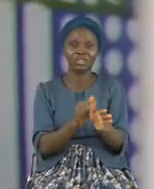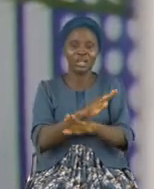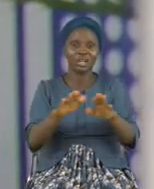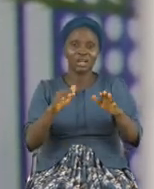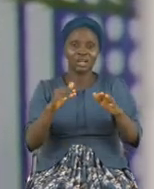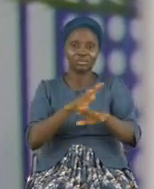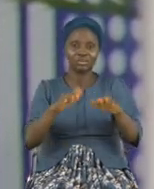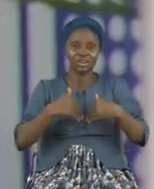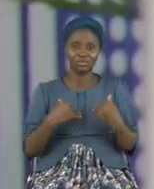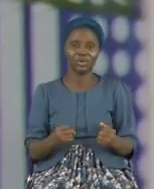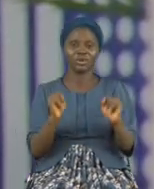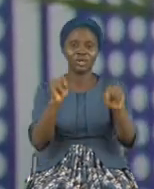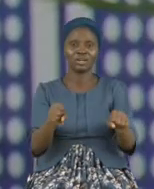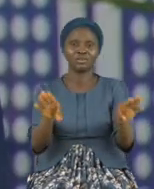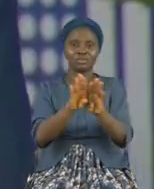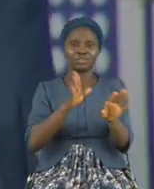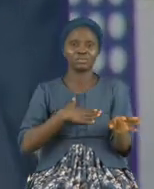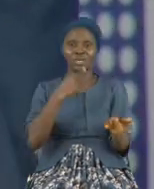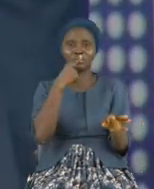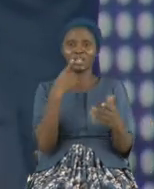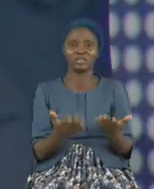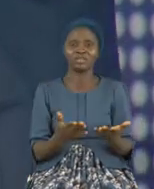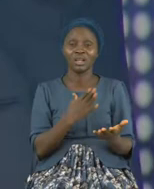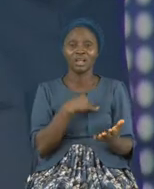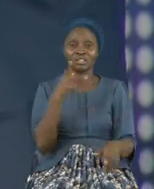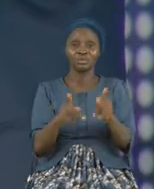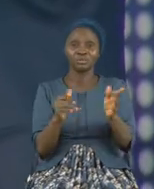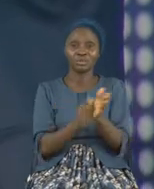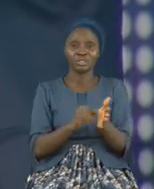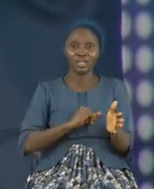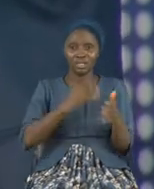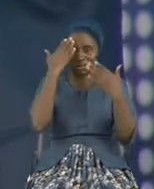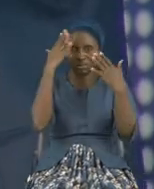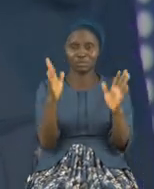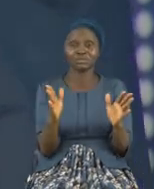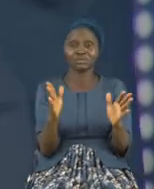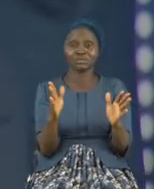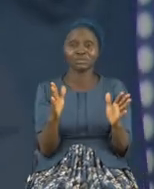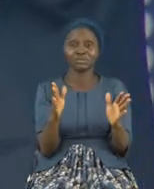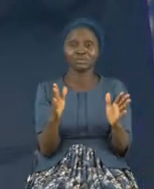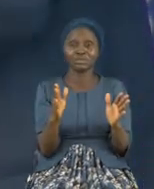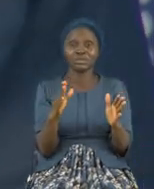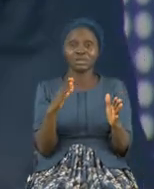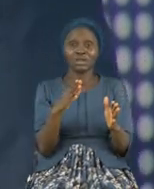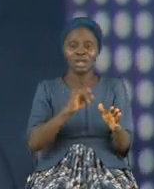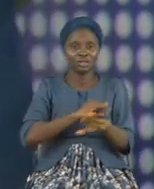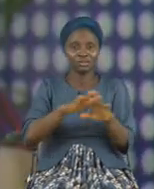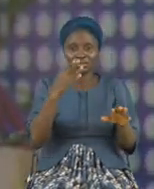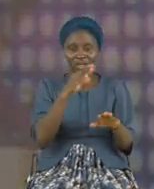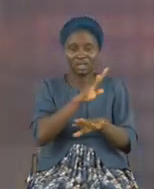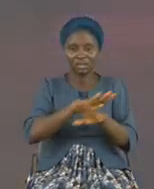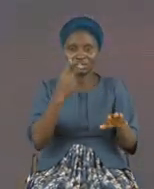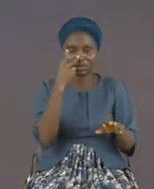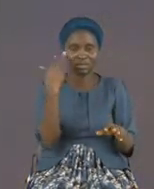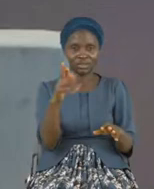muscle my mouth. And the people I don't even know, unnamed people, I don't see their face, but they